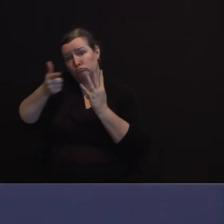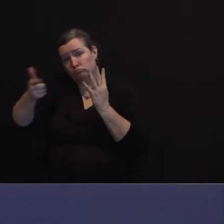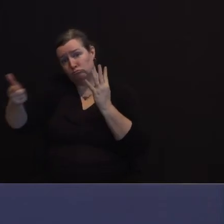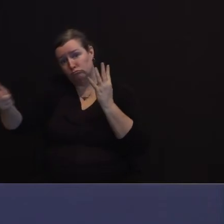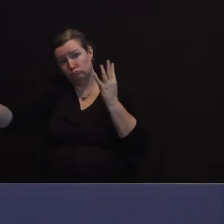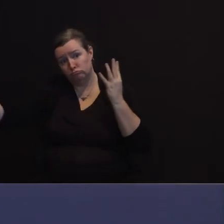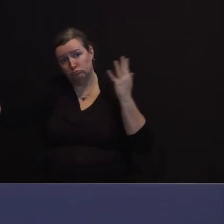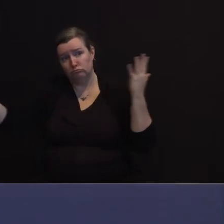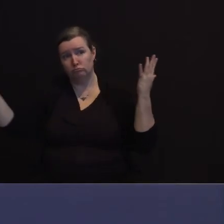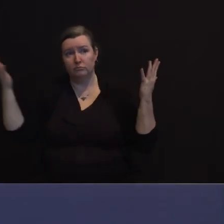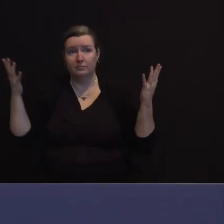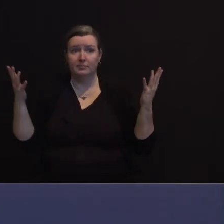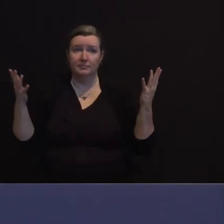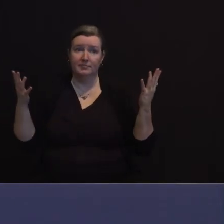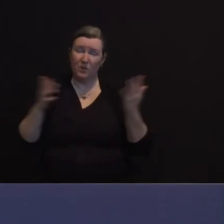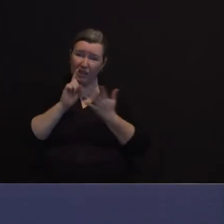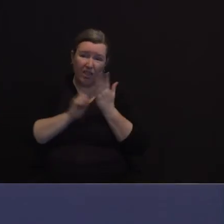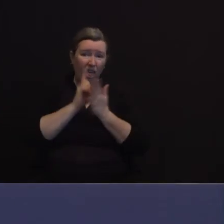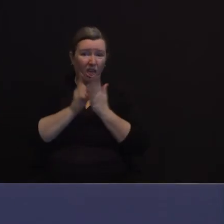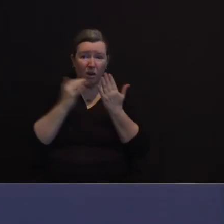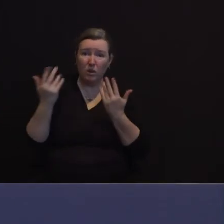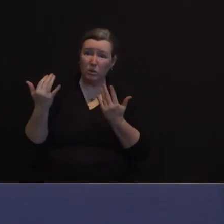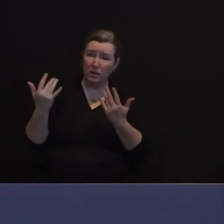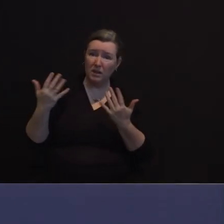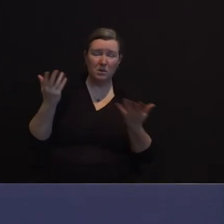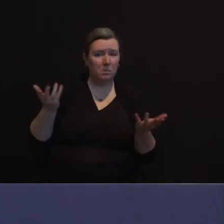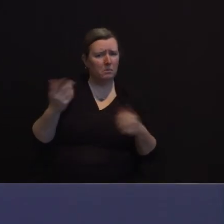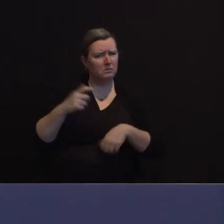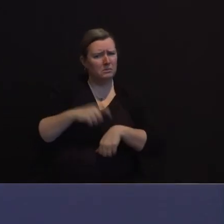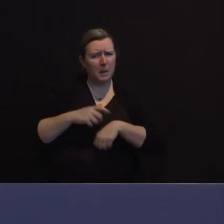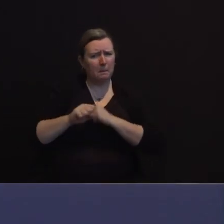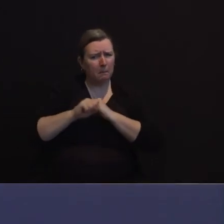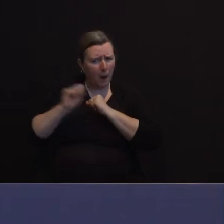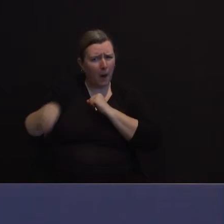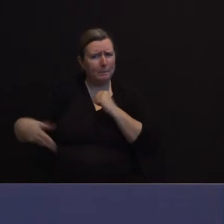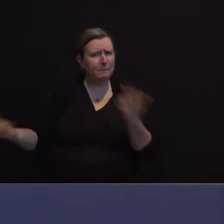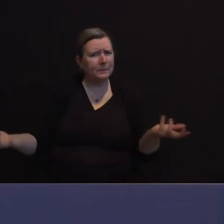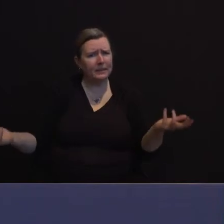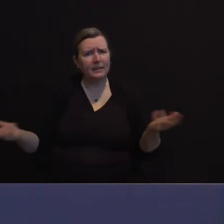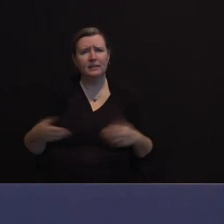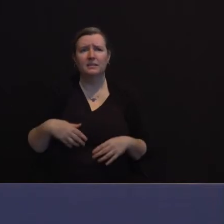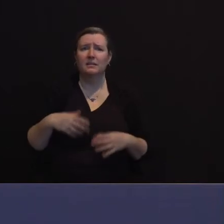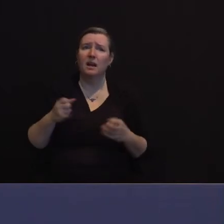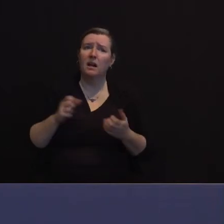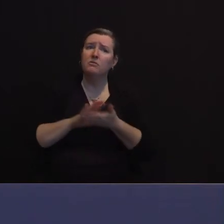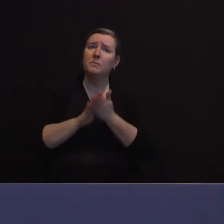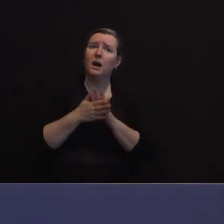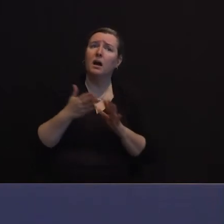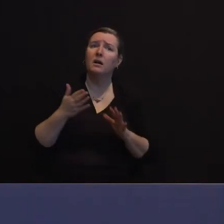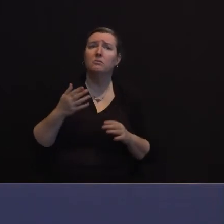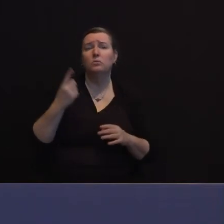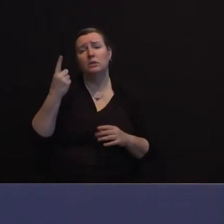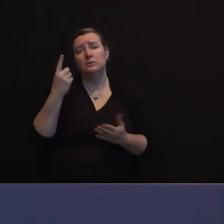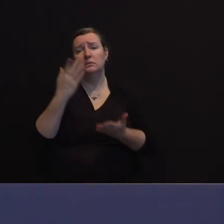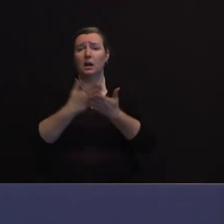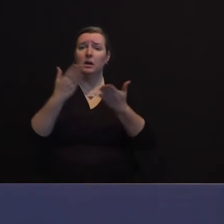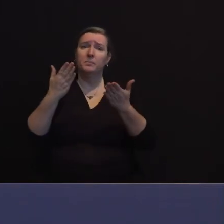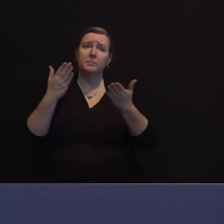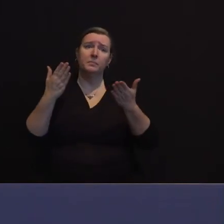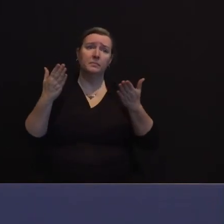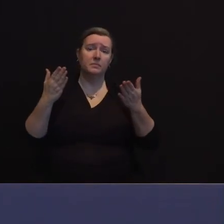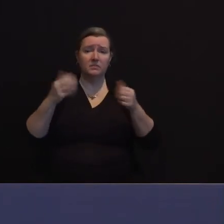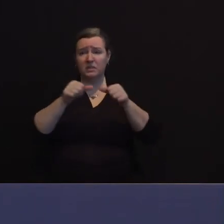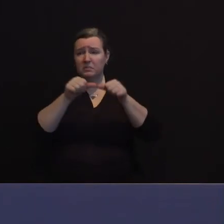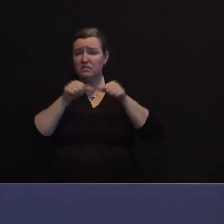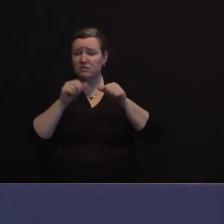vaccine registration system from the start? What steps is the state taking to make it more of a one-stop shopping system, as Commissioner Persichilli said on